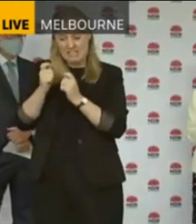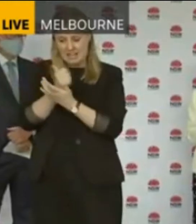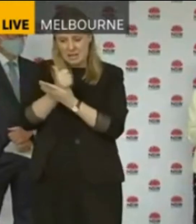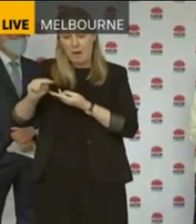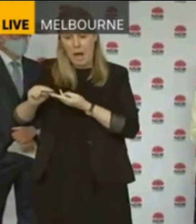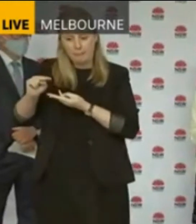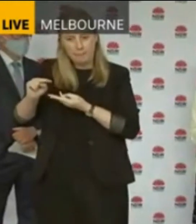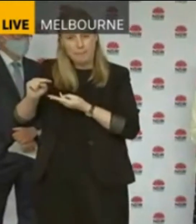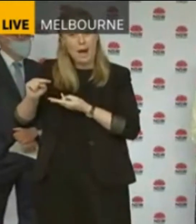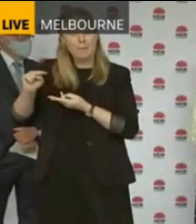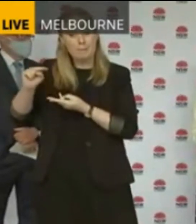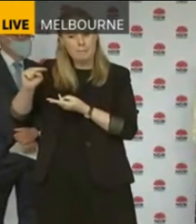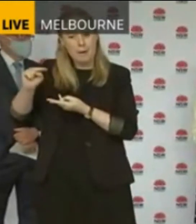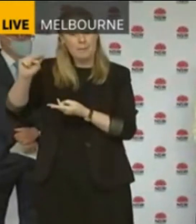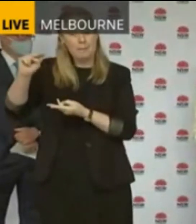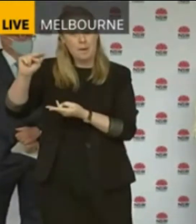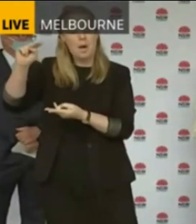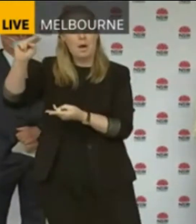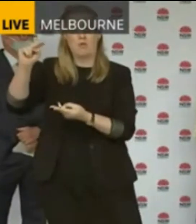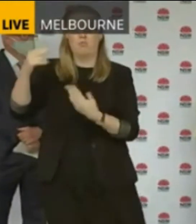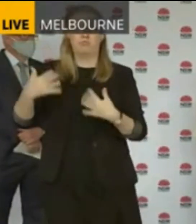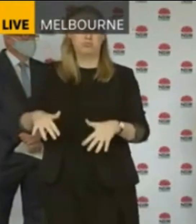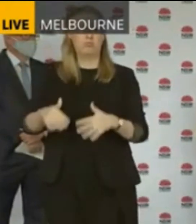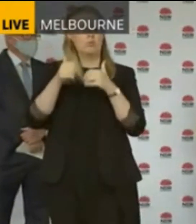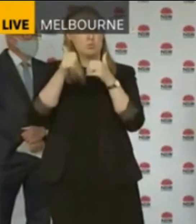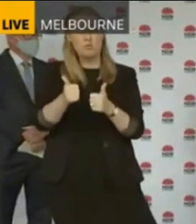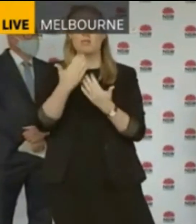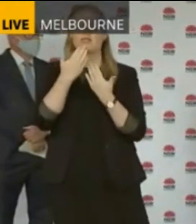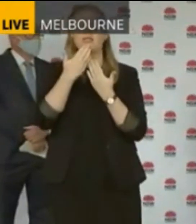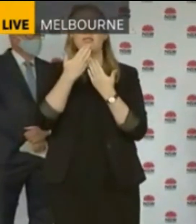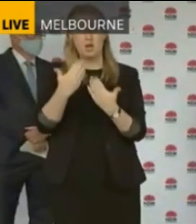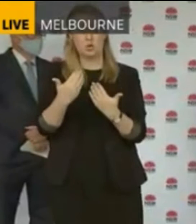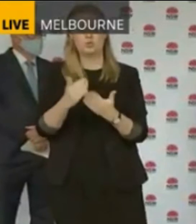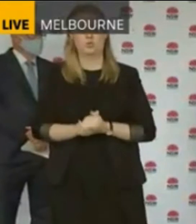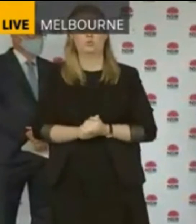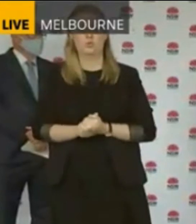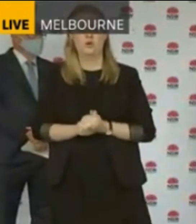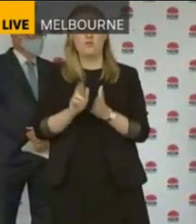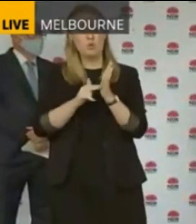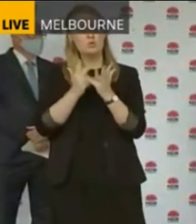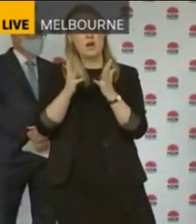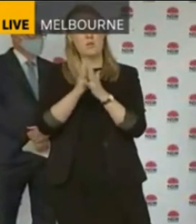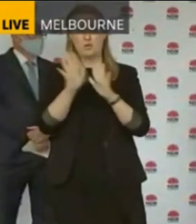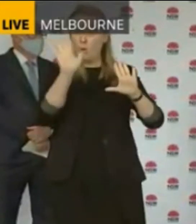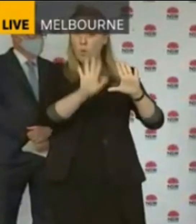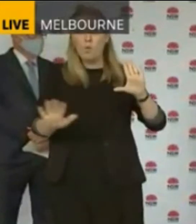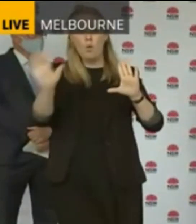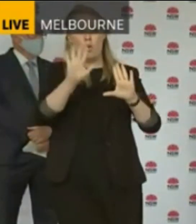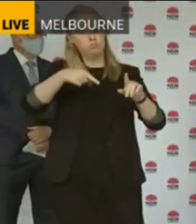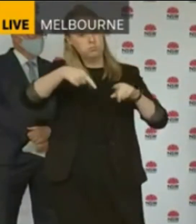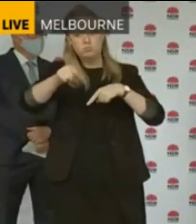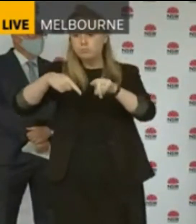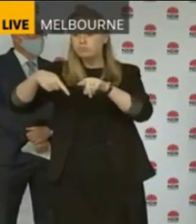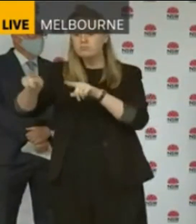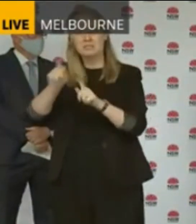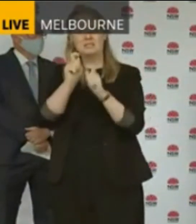pleased to see that. I want to say thank you to the people of New South Wales. As I've always said consistently over the course of